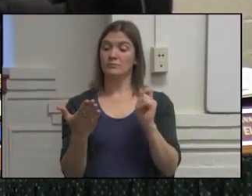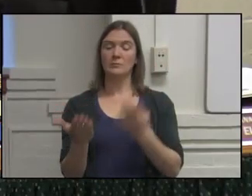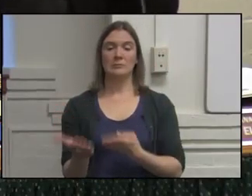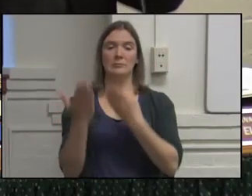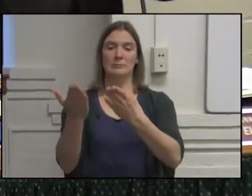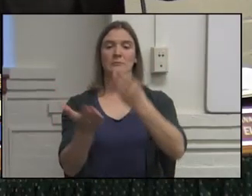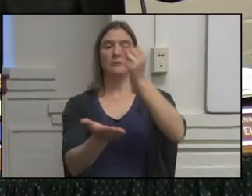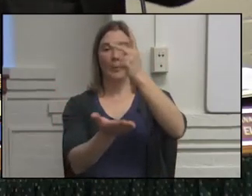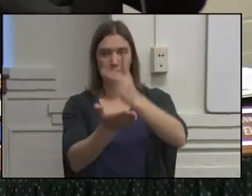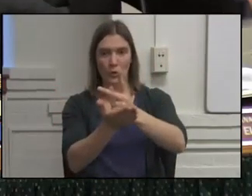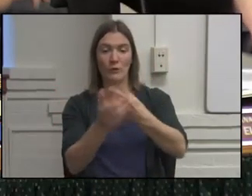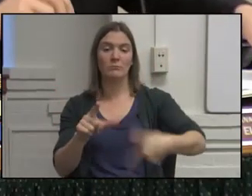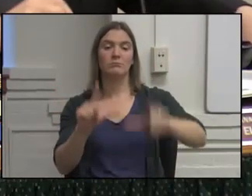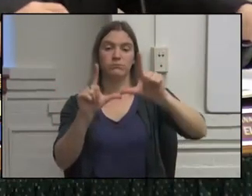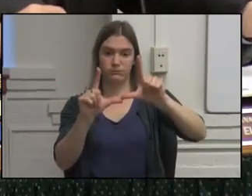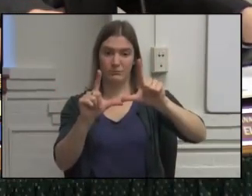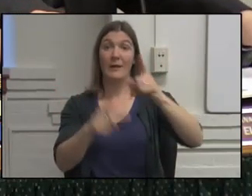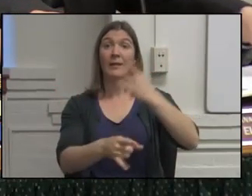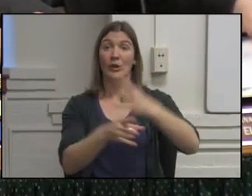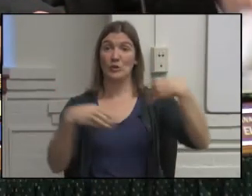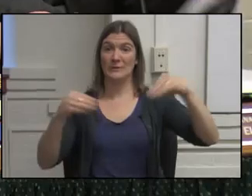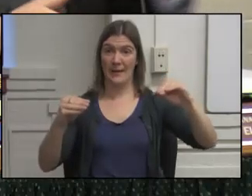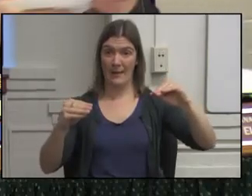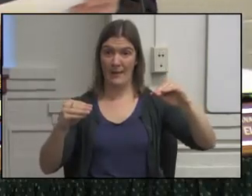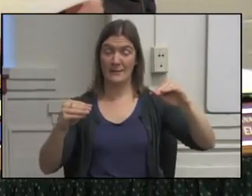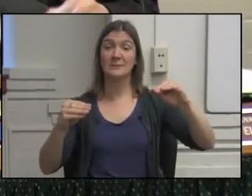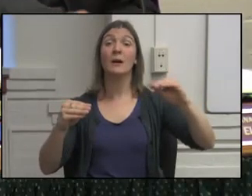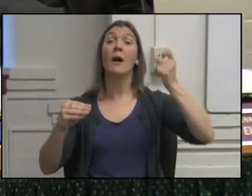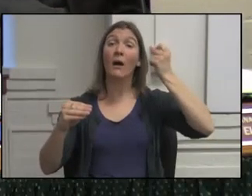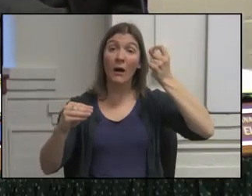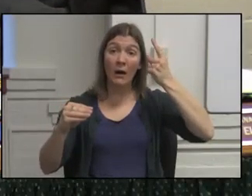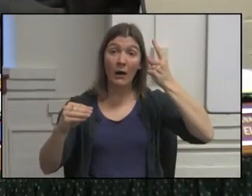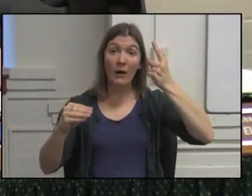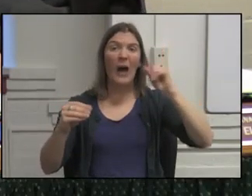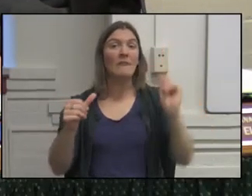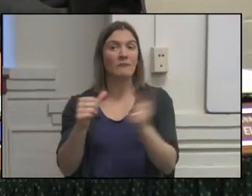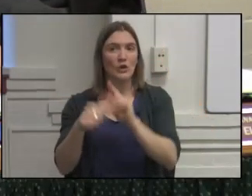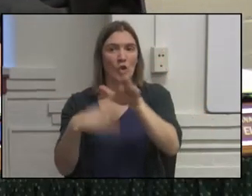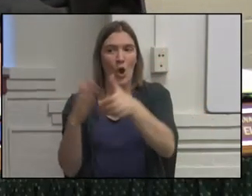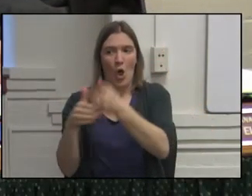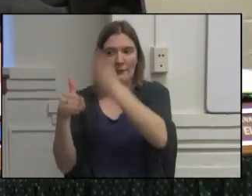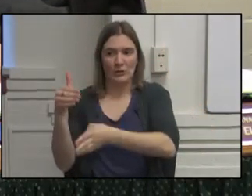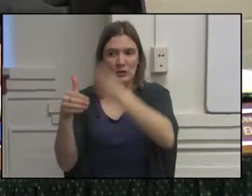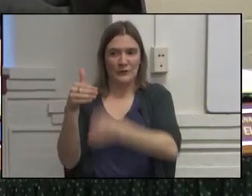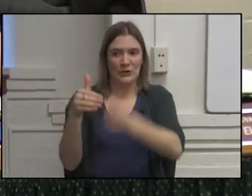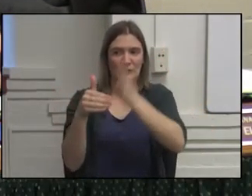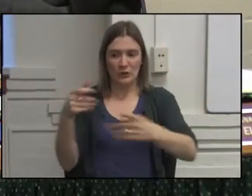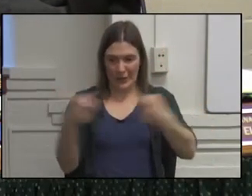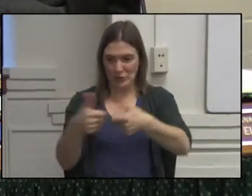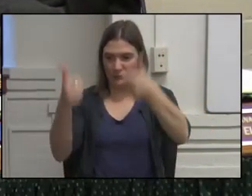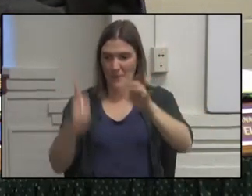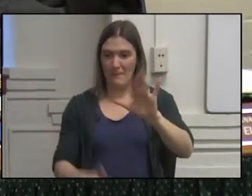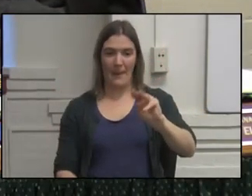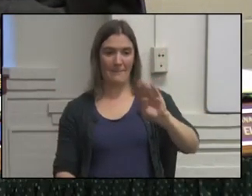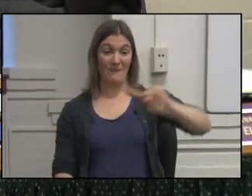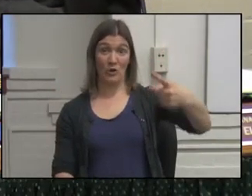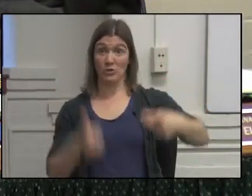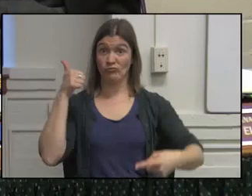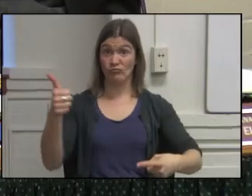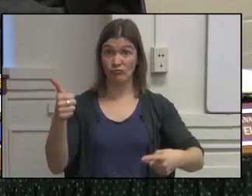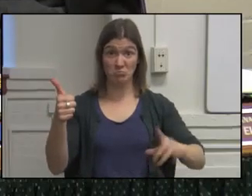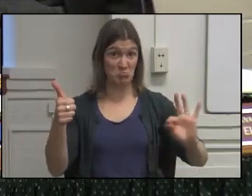voting to renew this license with the condition that everything be up to snuff and inspected by May 1st. Is